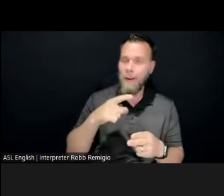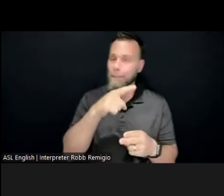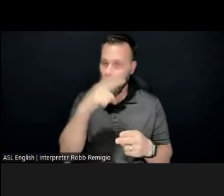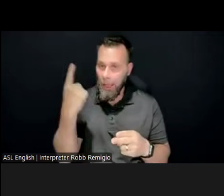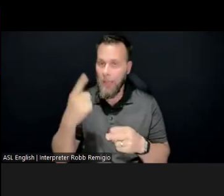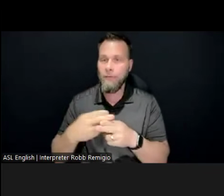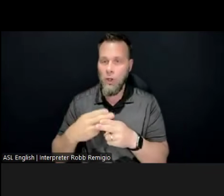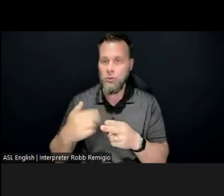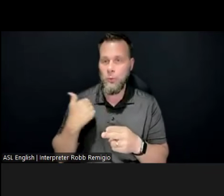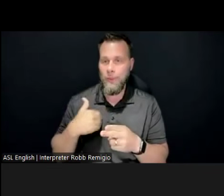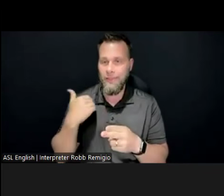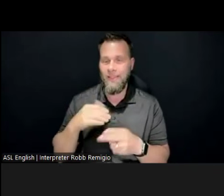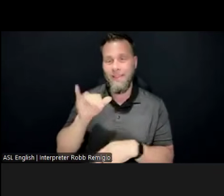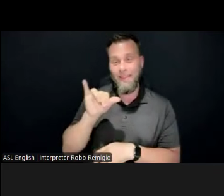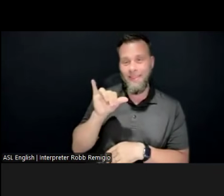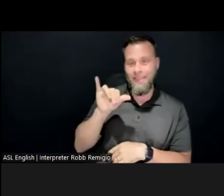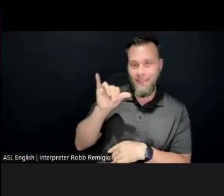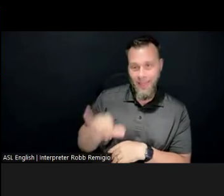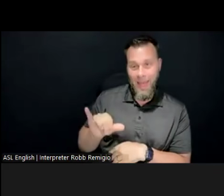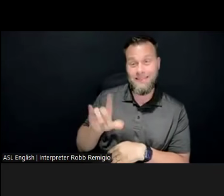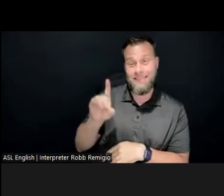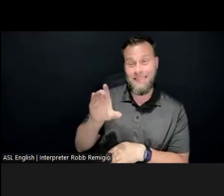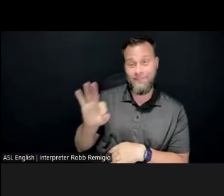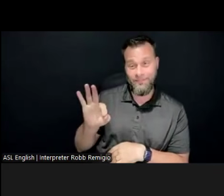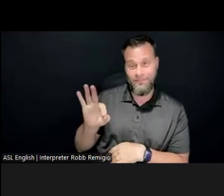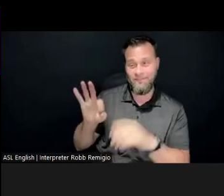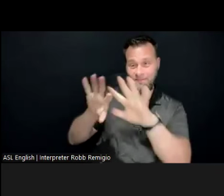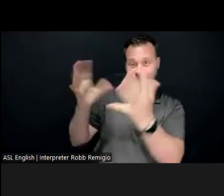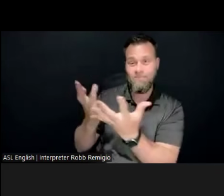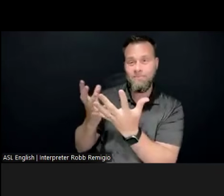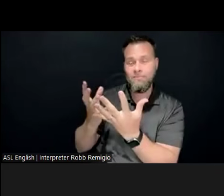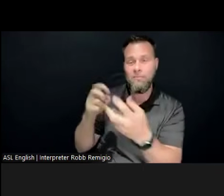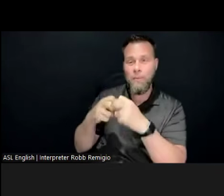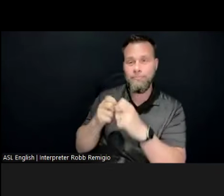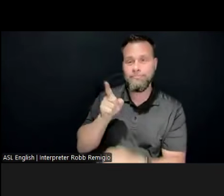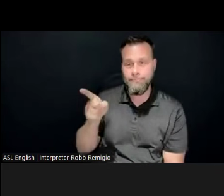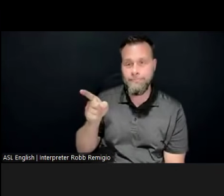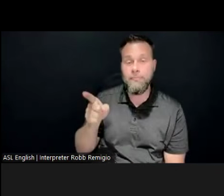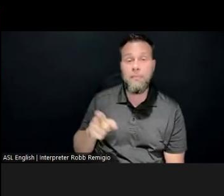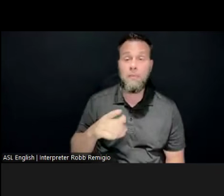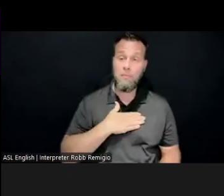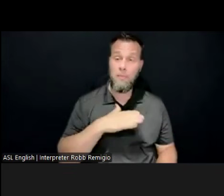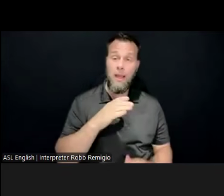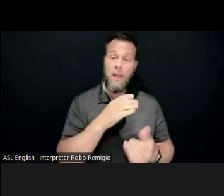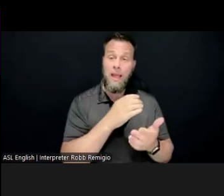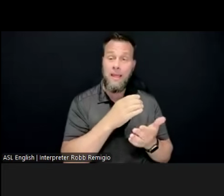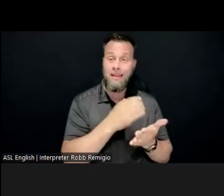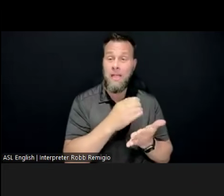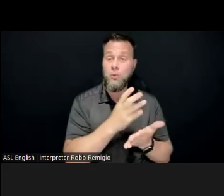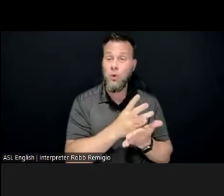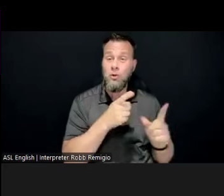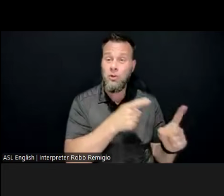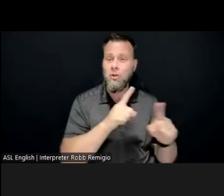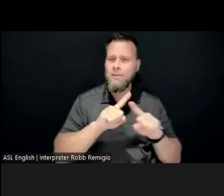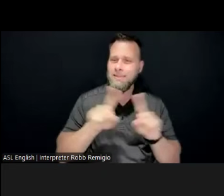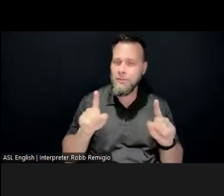youth. And that's just throughout DCF, that's an issue. Also, my caseworker was out of a different city, so I'm